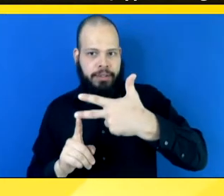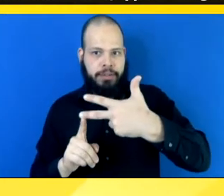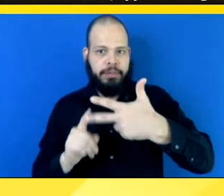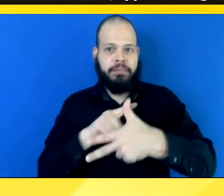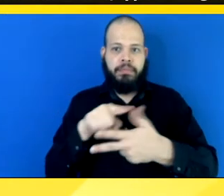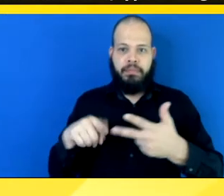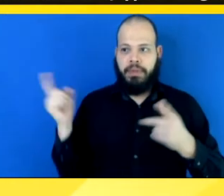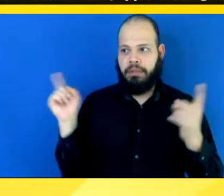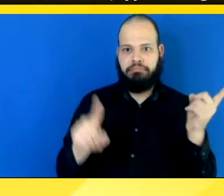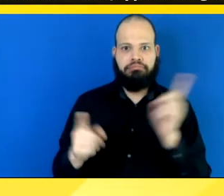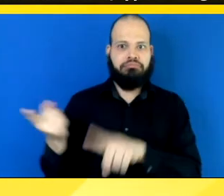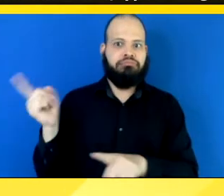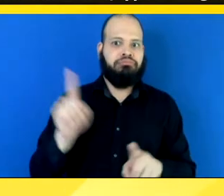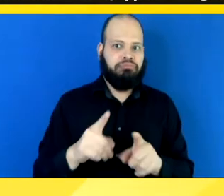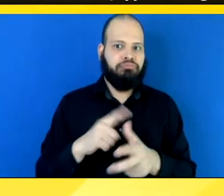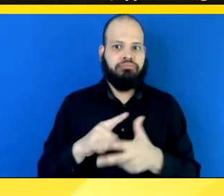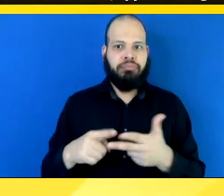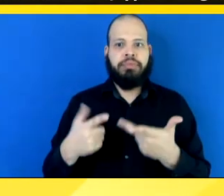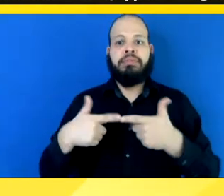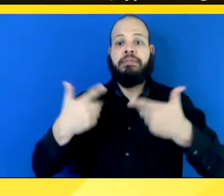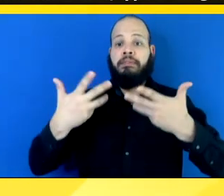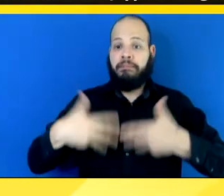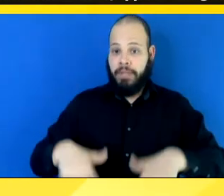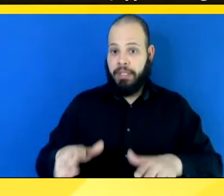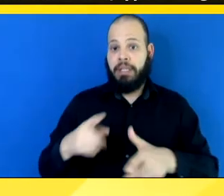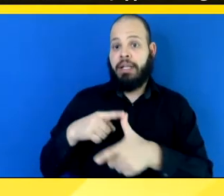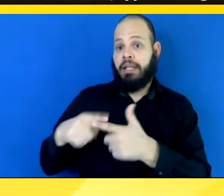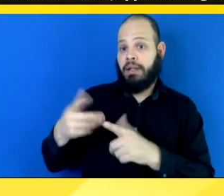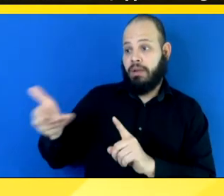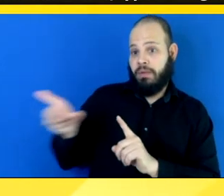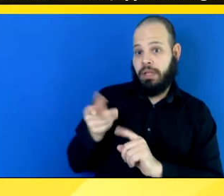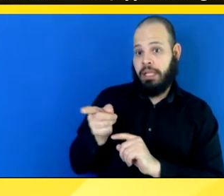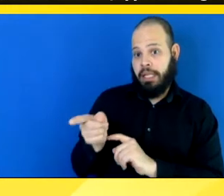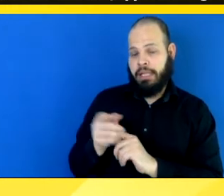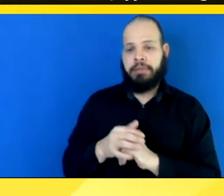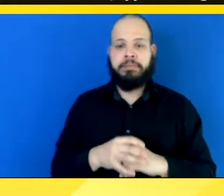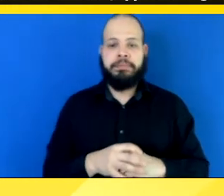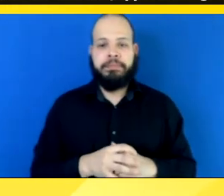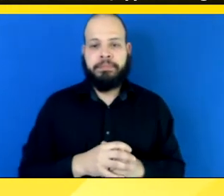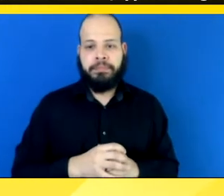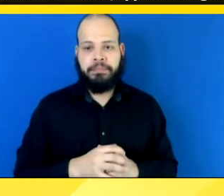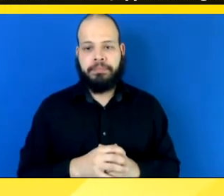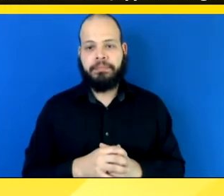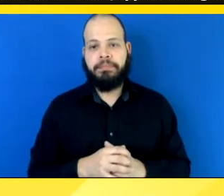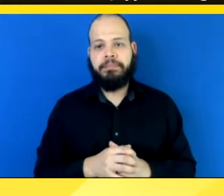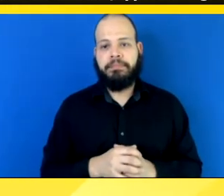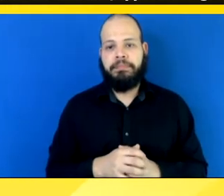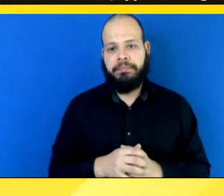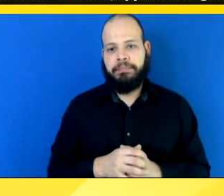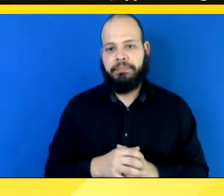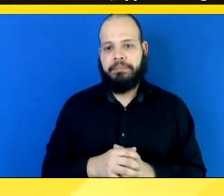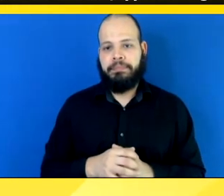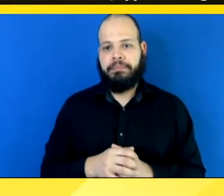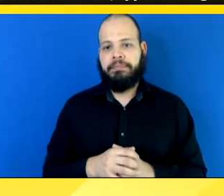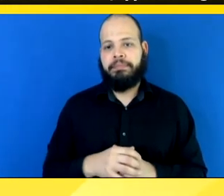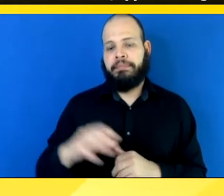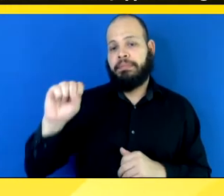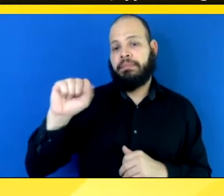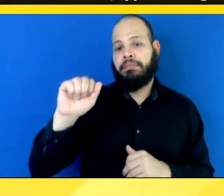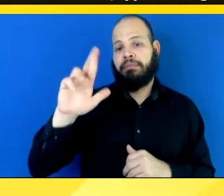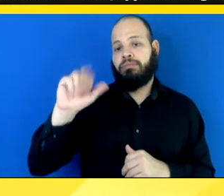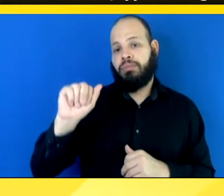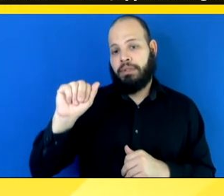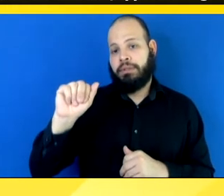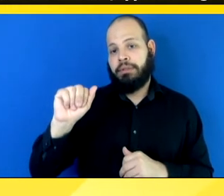now. I want to welcome back to Moral Mondays, Sarah Steffens, the Secretary Treasurer of the Communication Workers of